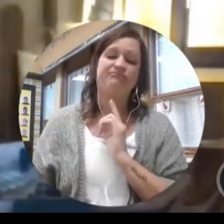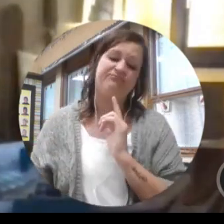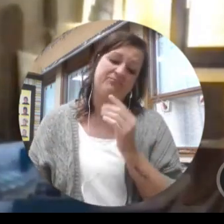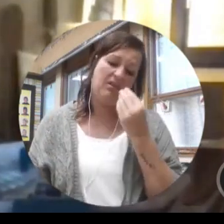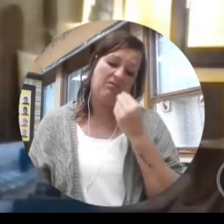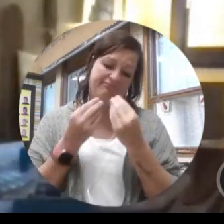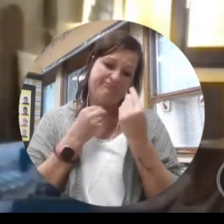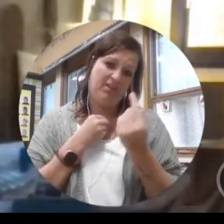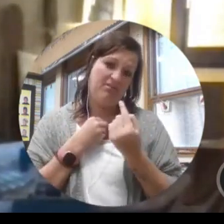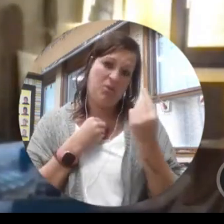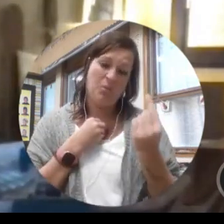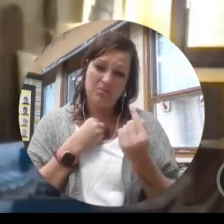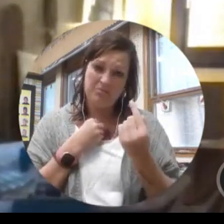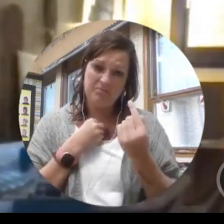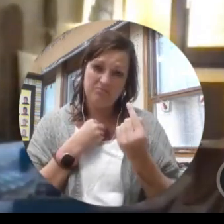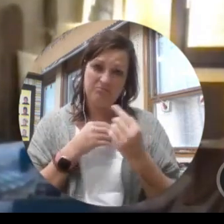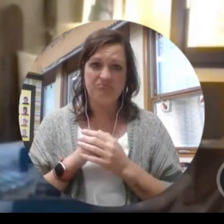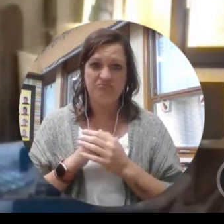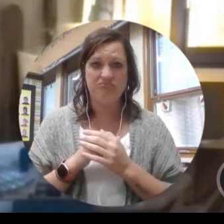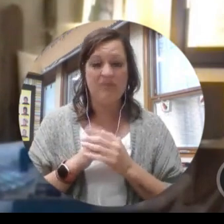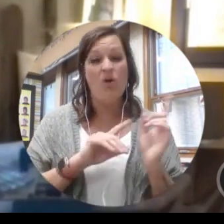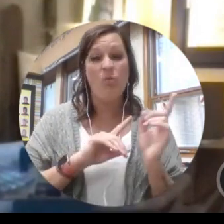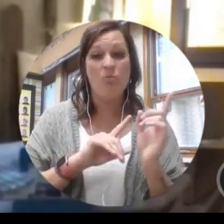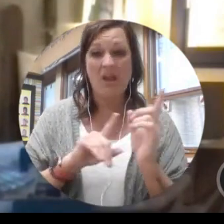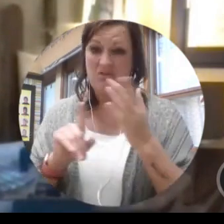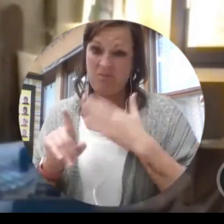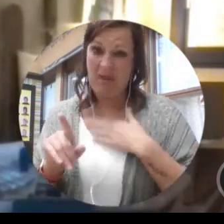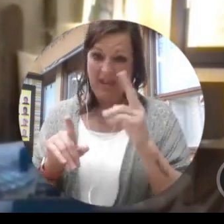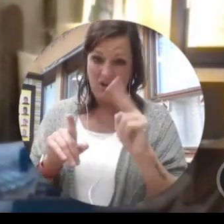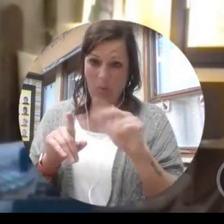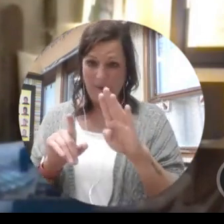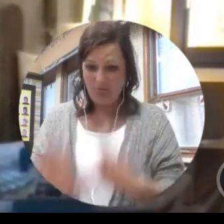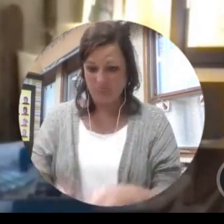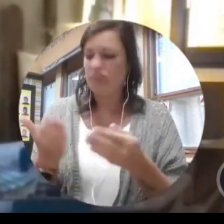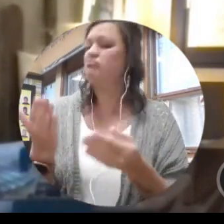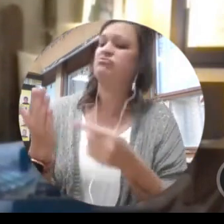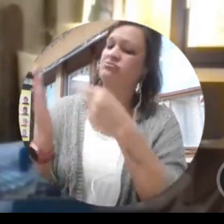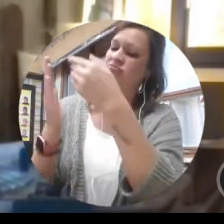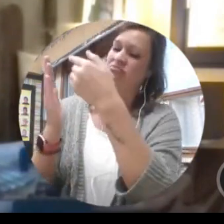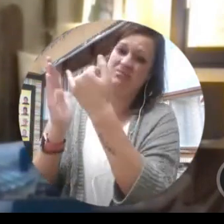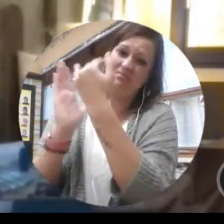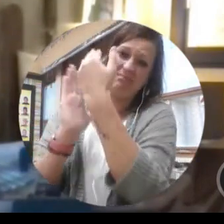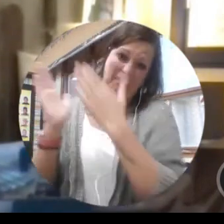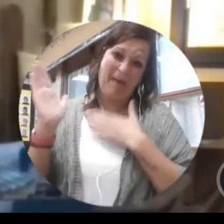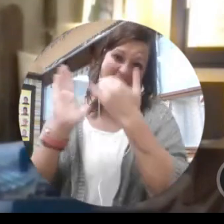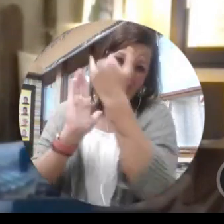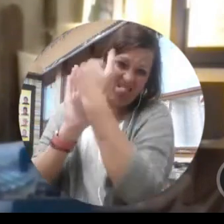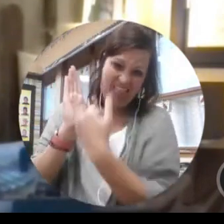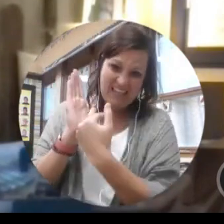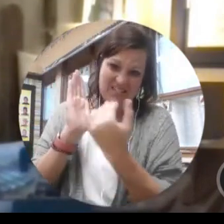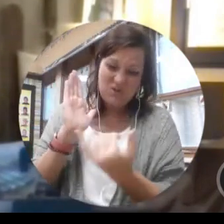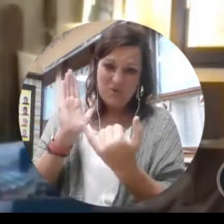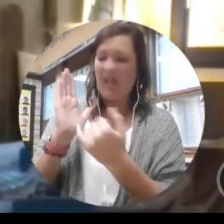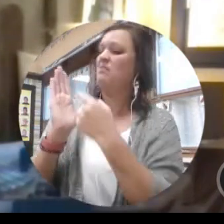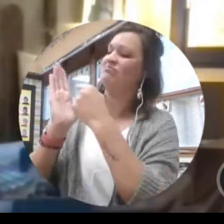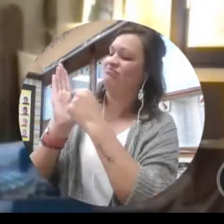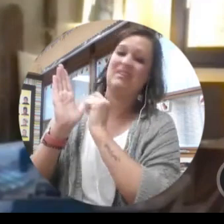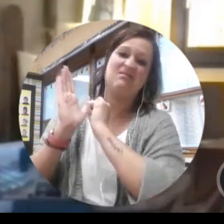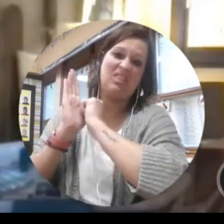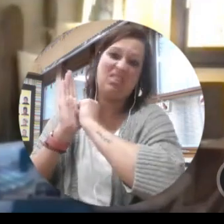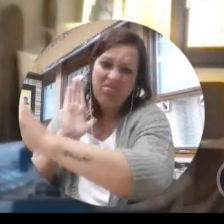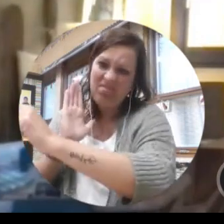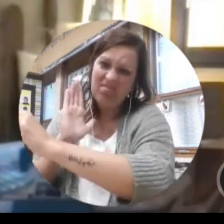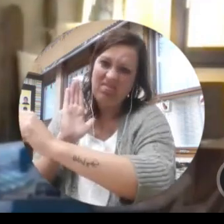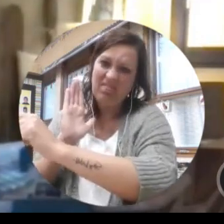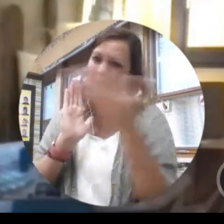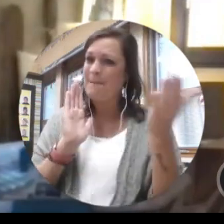my easier on the second day list. Today's lunch was just a different kind of hard. In the afternoon, Miss Hutton took us to